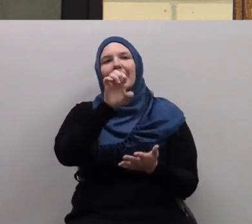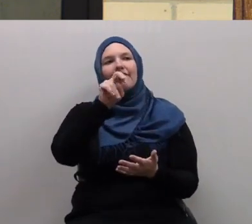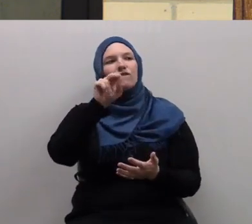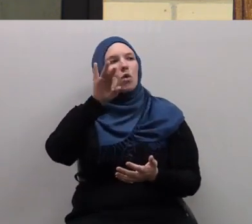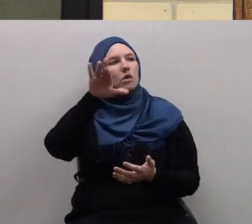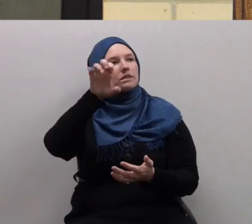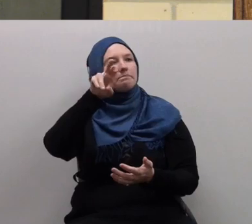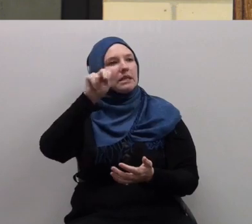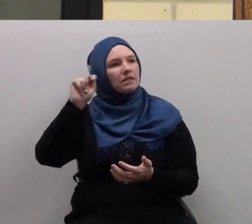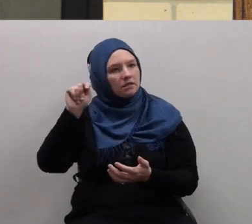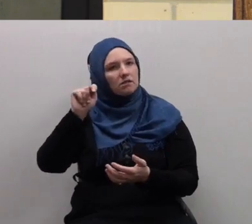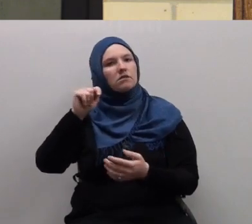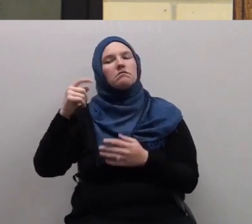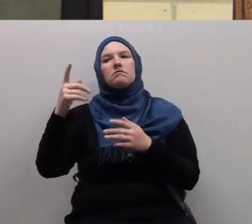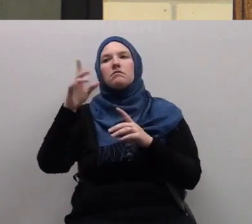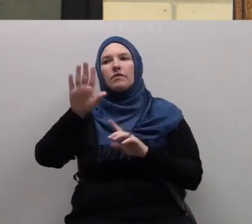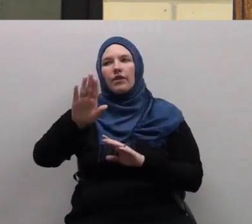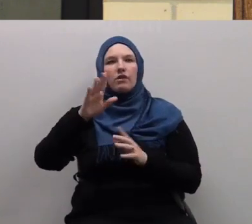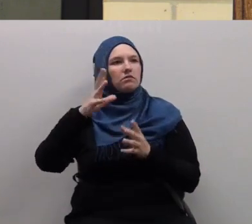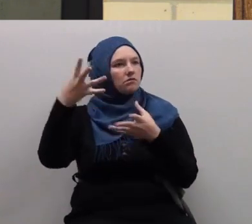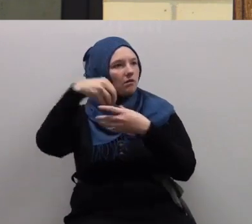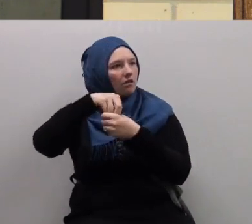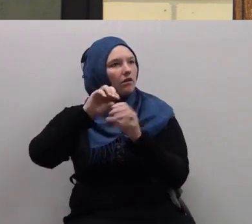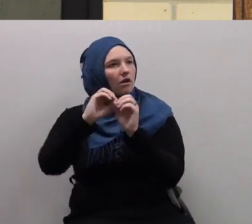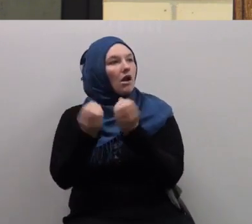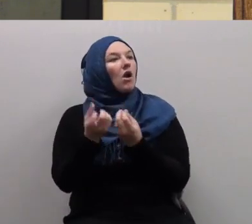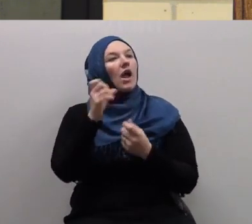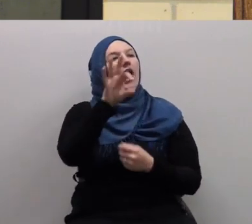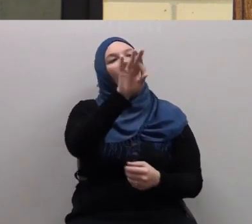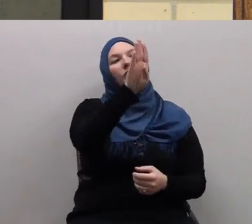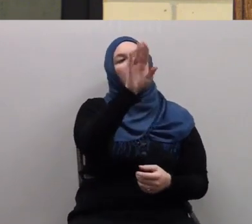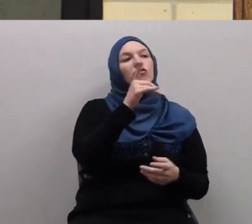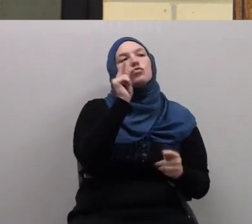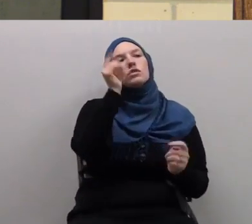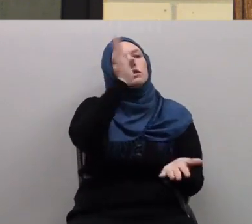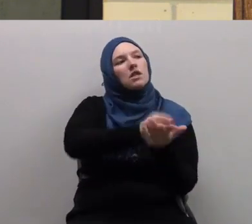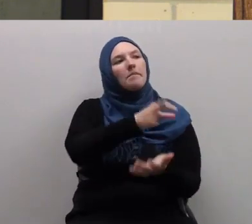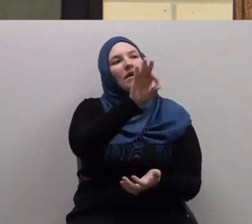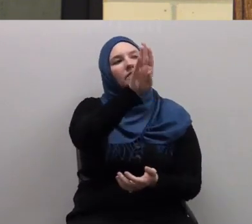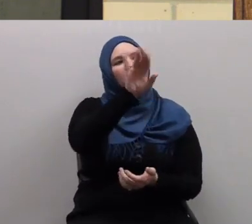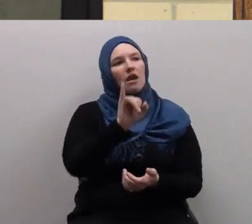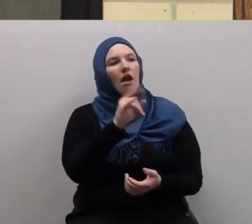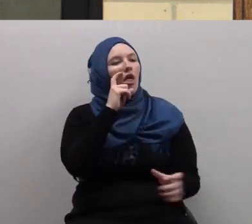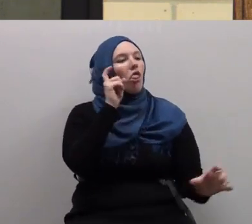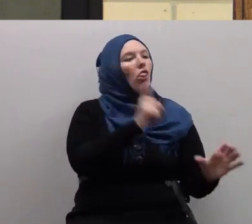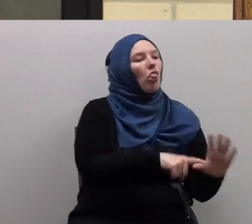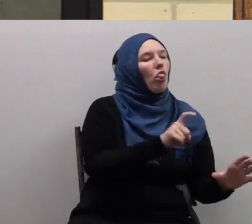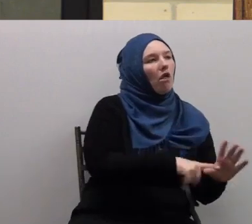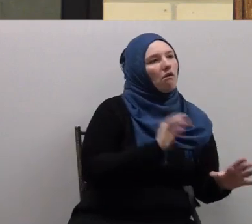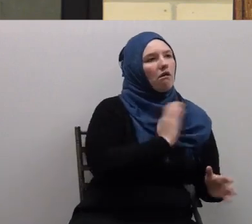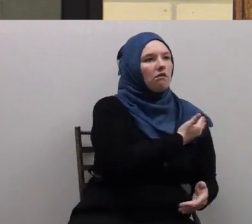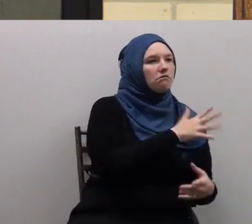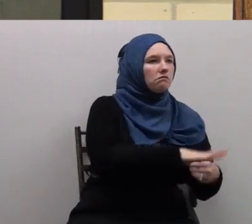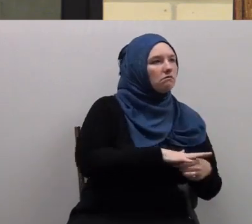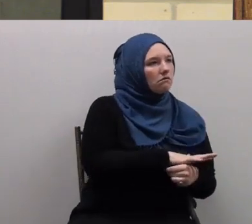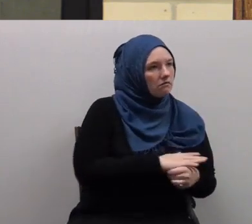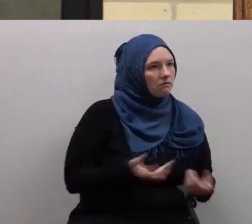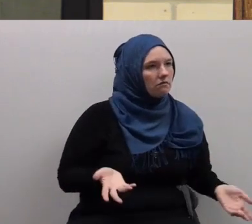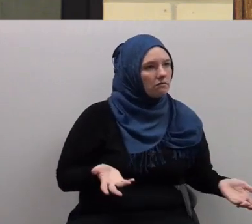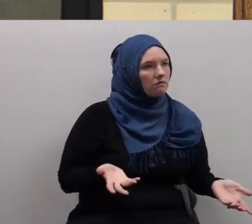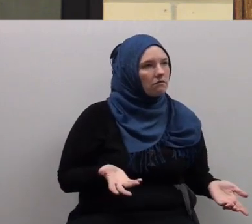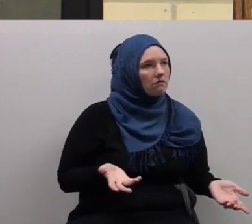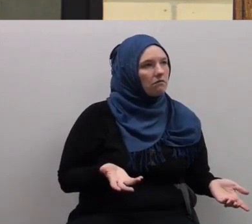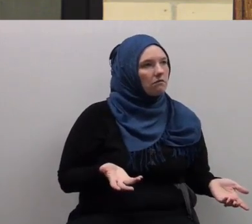FBI Repression, something Muslims are very much concerned with, Defending Dissent